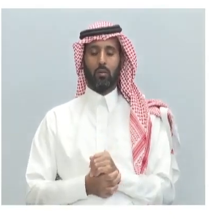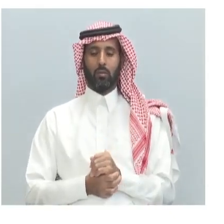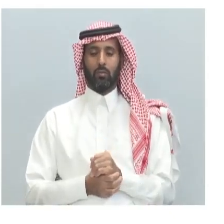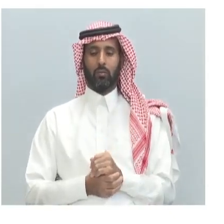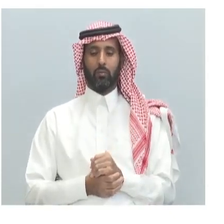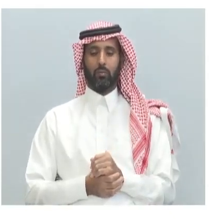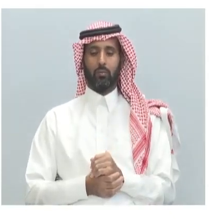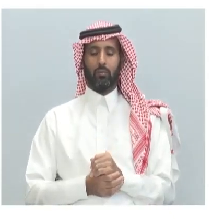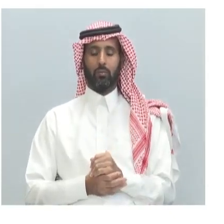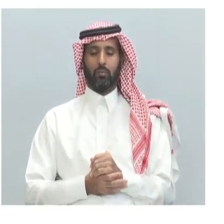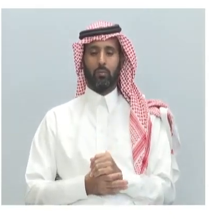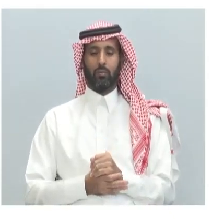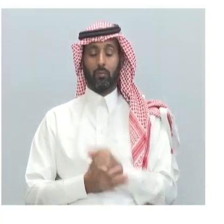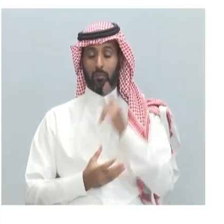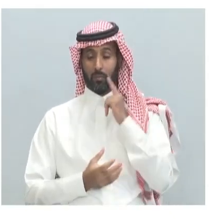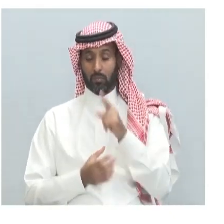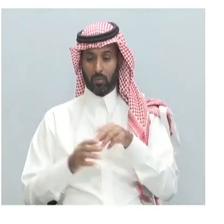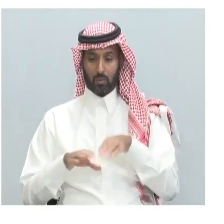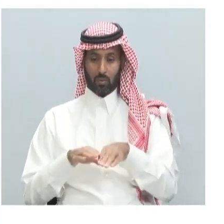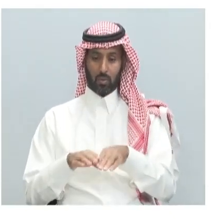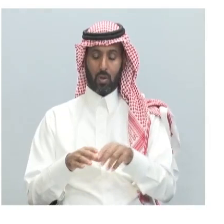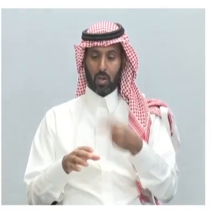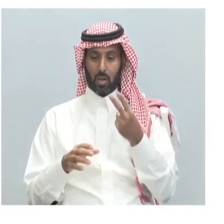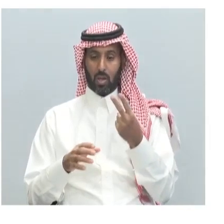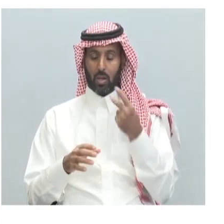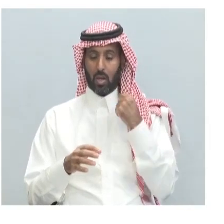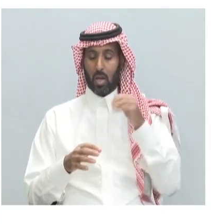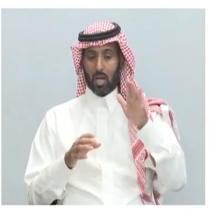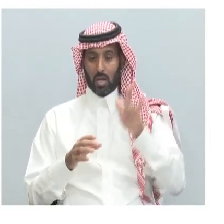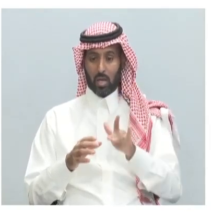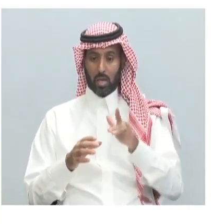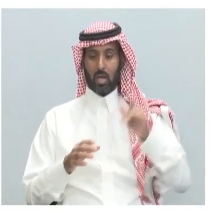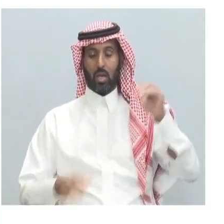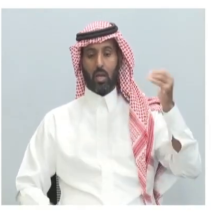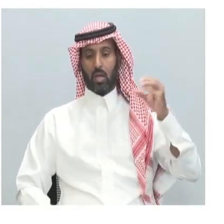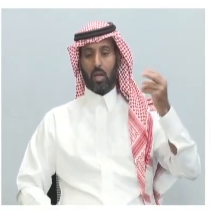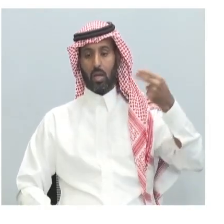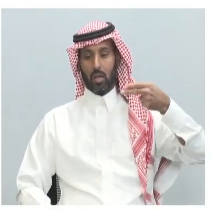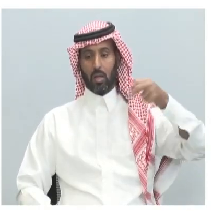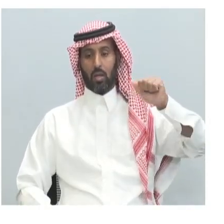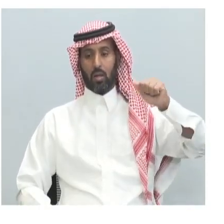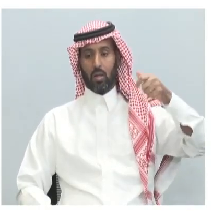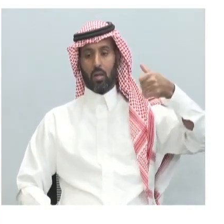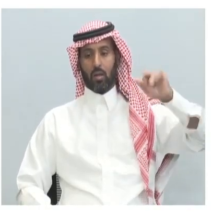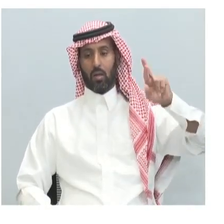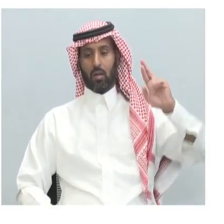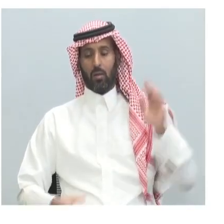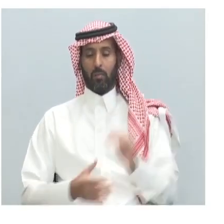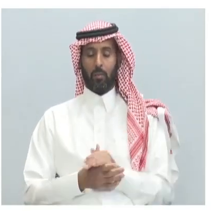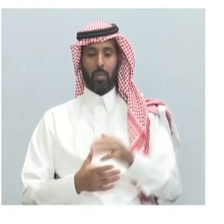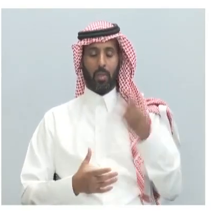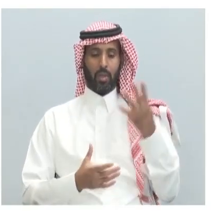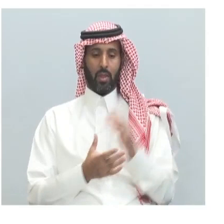So, pair, pair, chair. Pair, pair, chair. Number